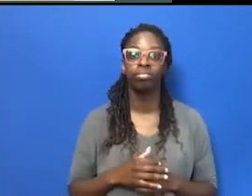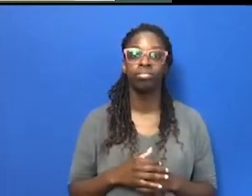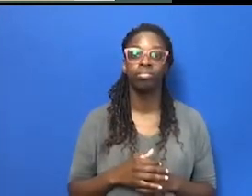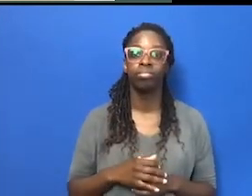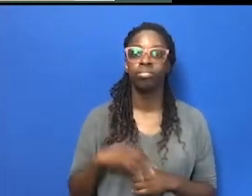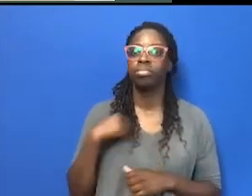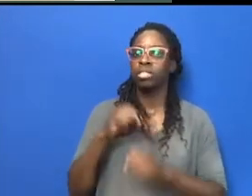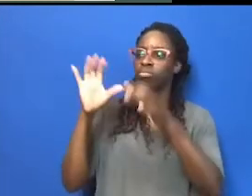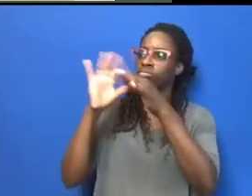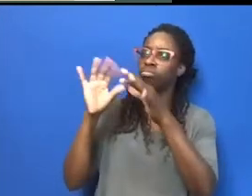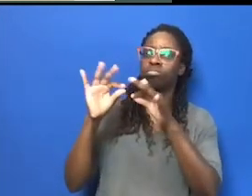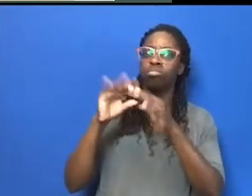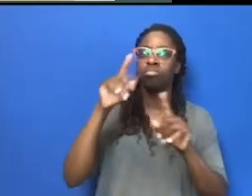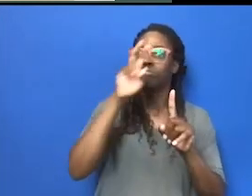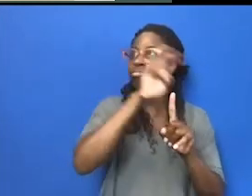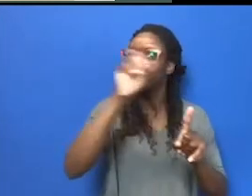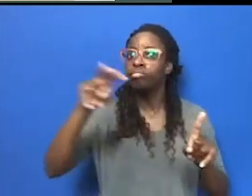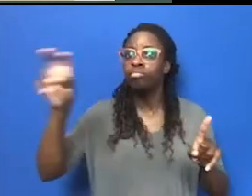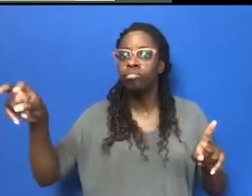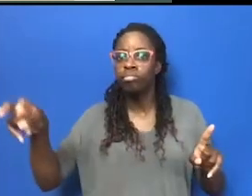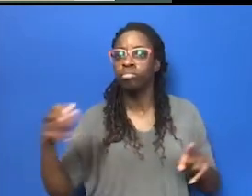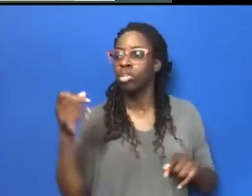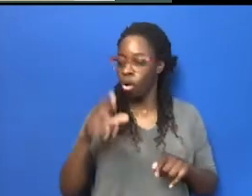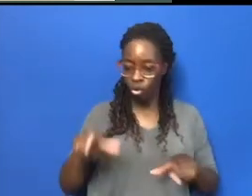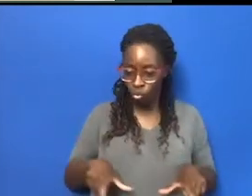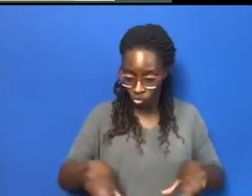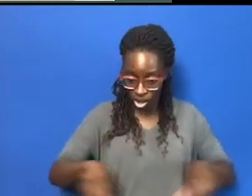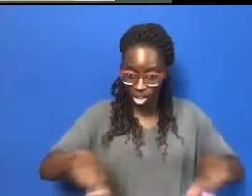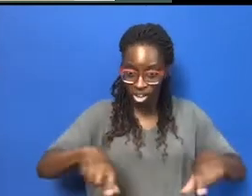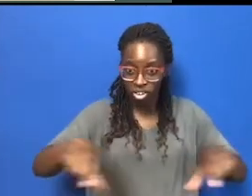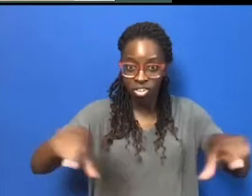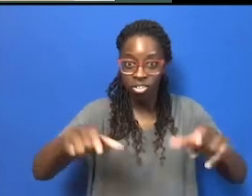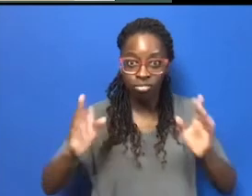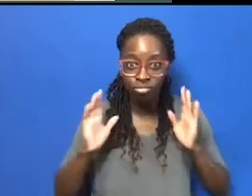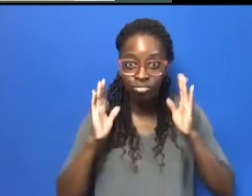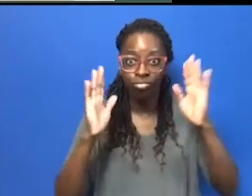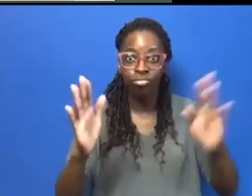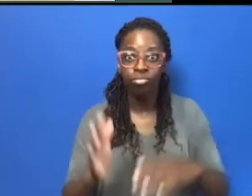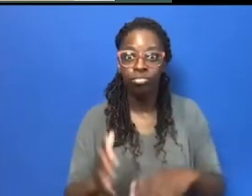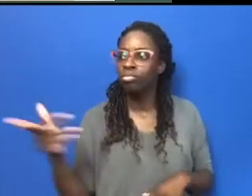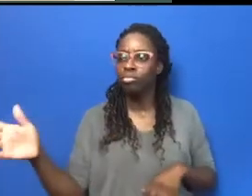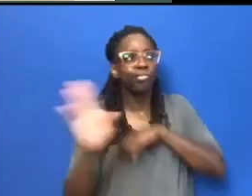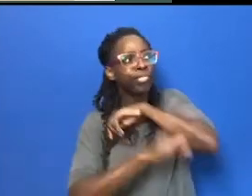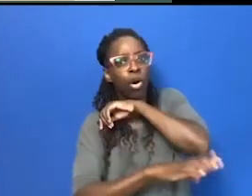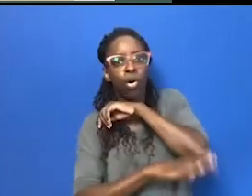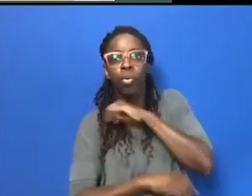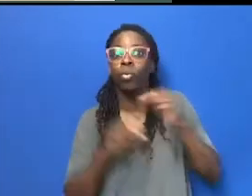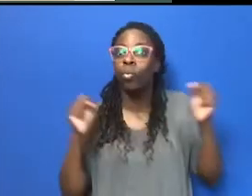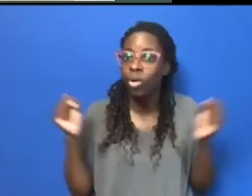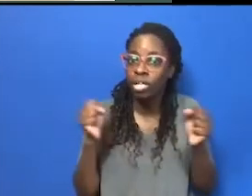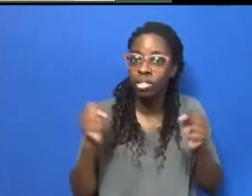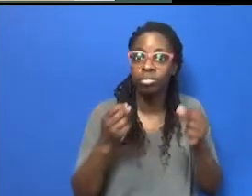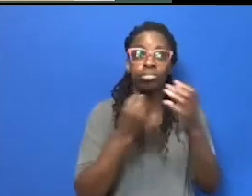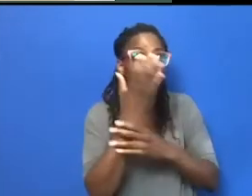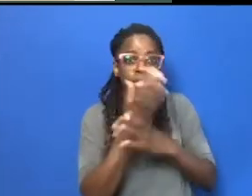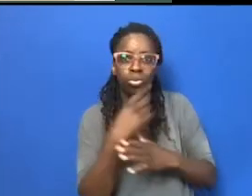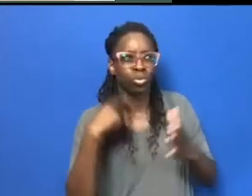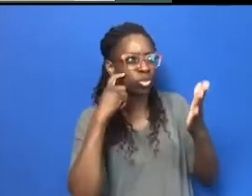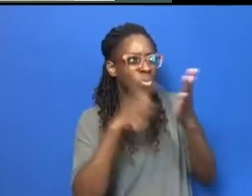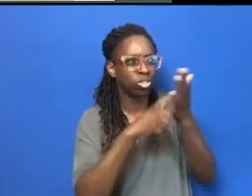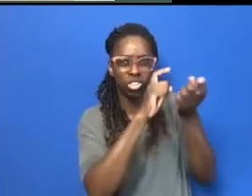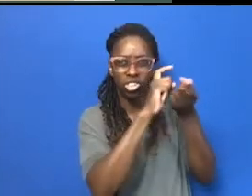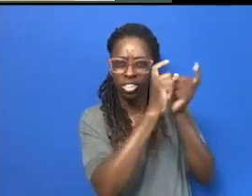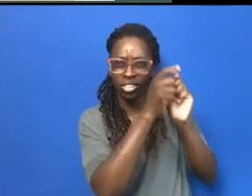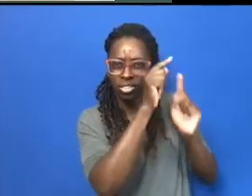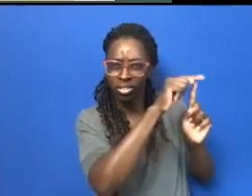on the ground, or looking at the changes of seasons if you're outside, or talking about, you know, the different science things you